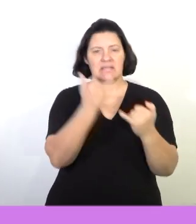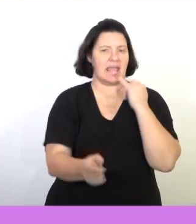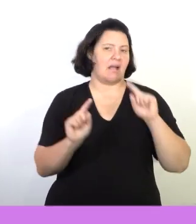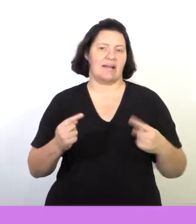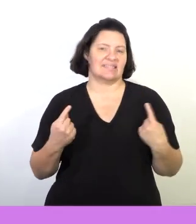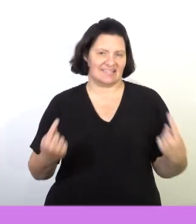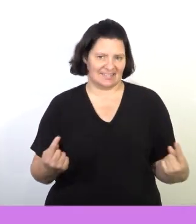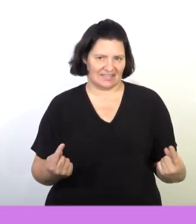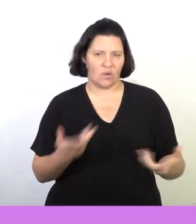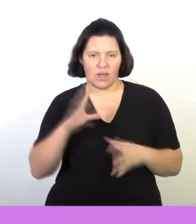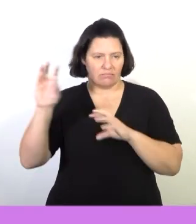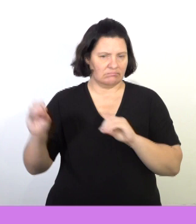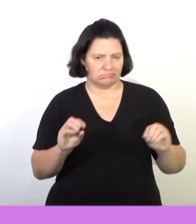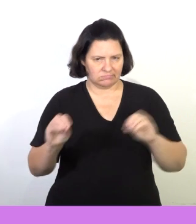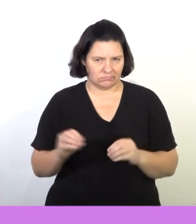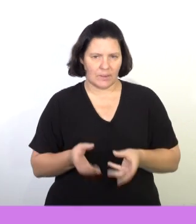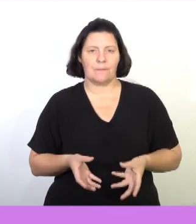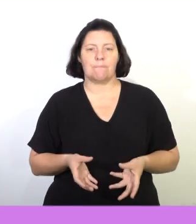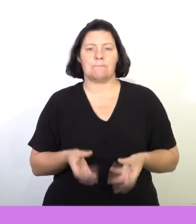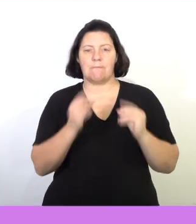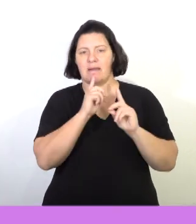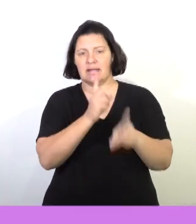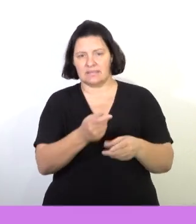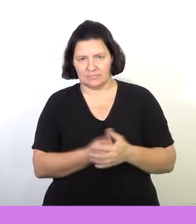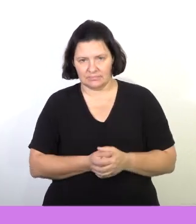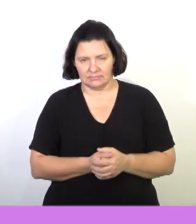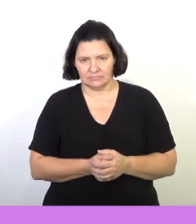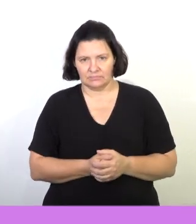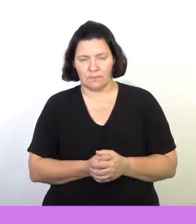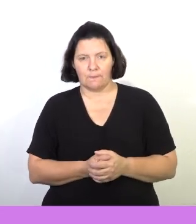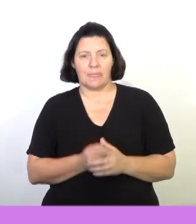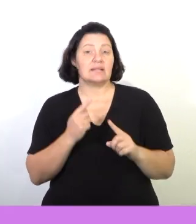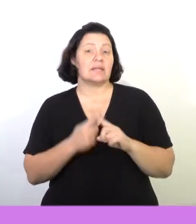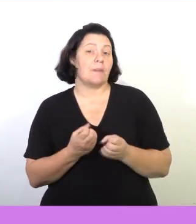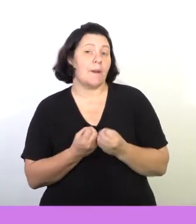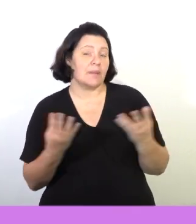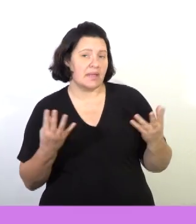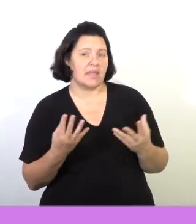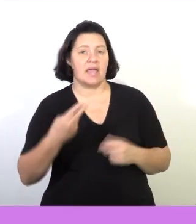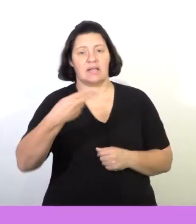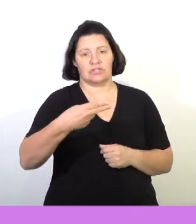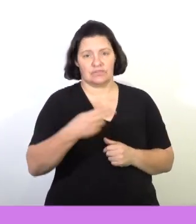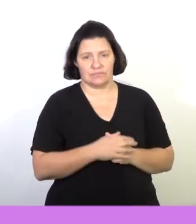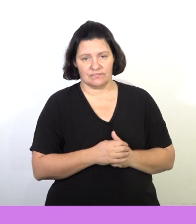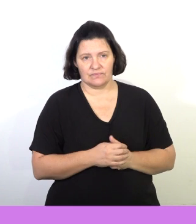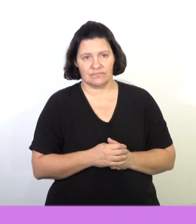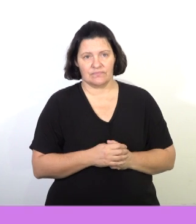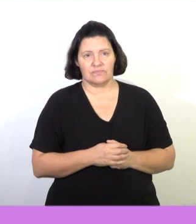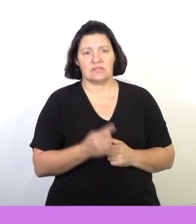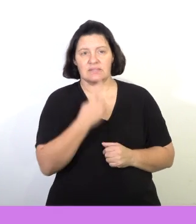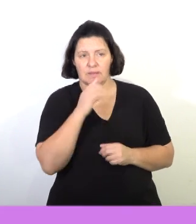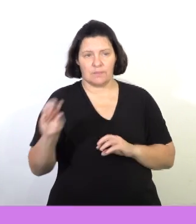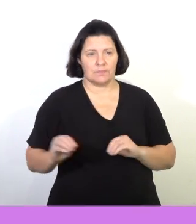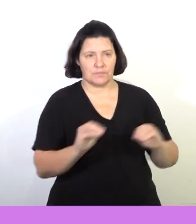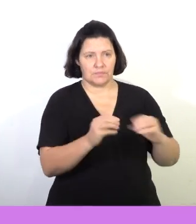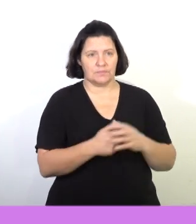going to make mistakes. We're going to substitute and get the answer. Multiply by H.